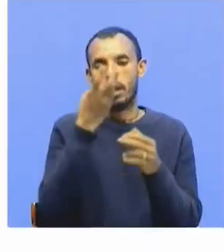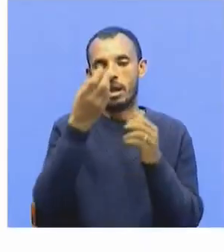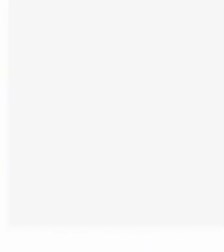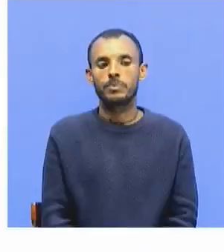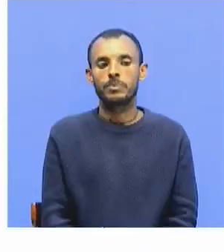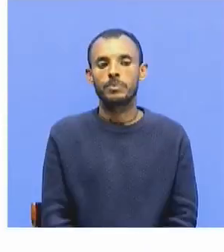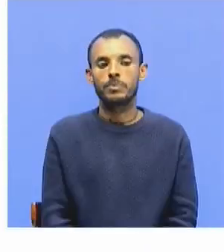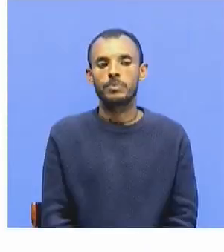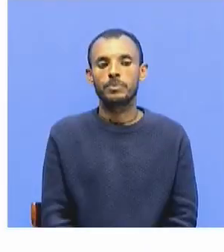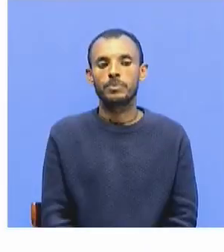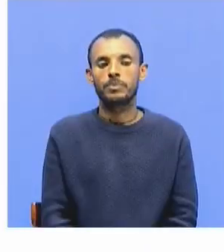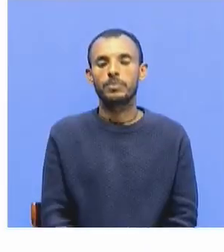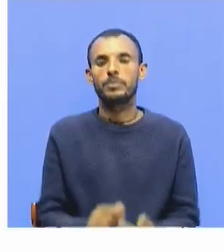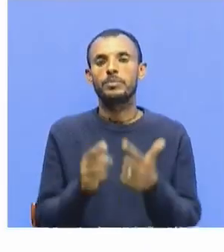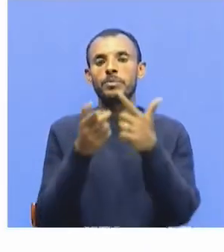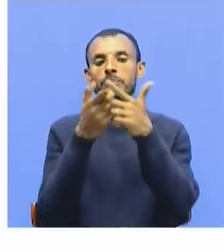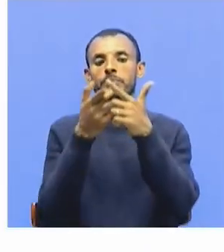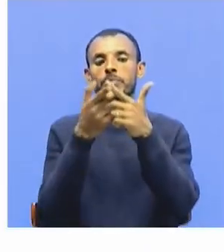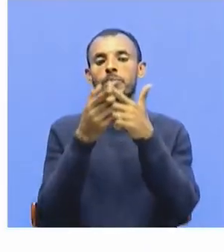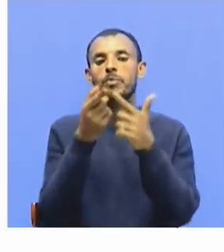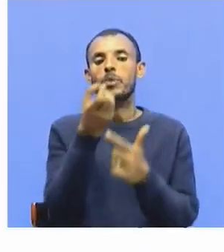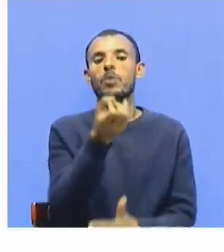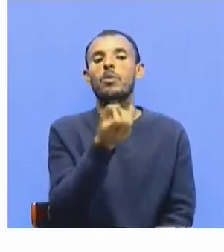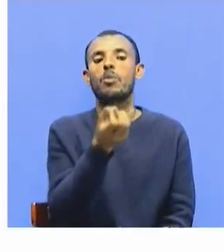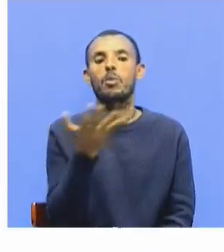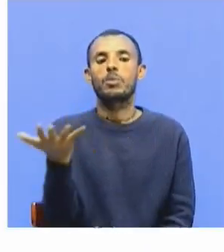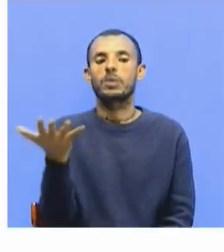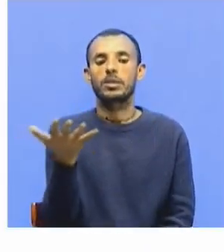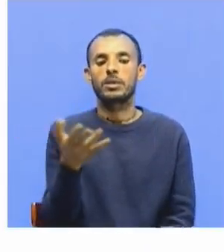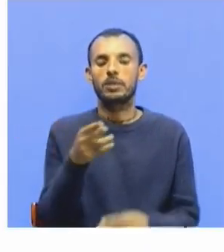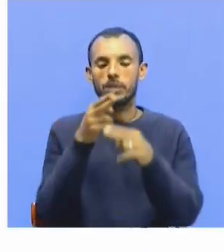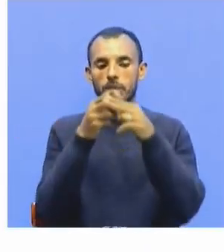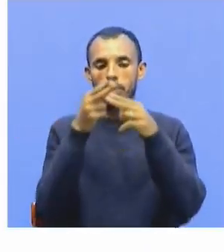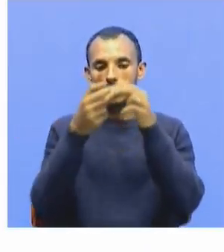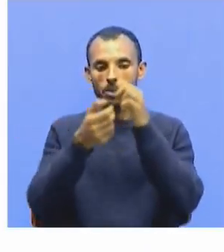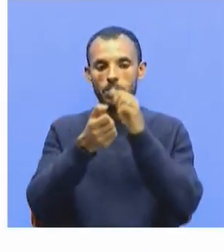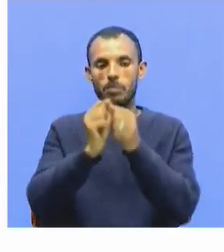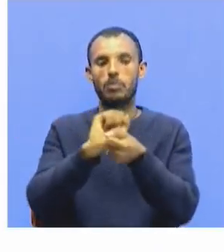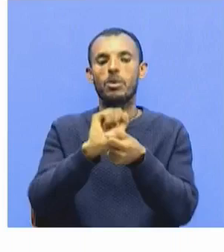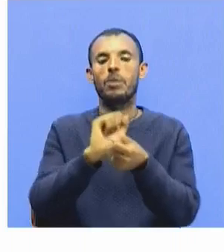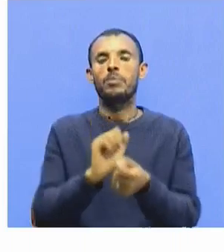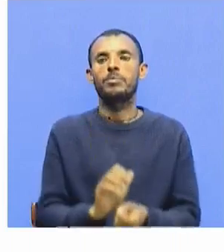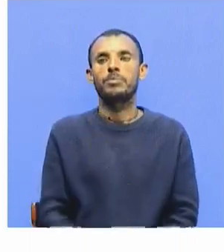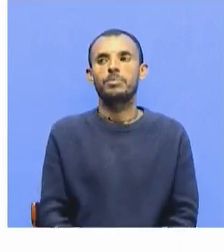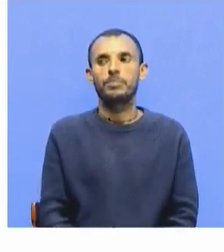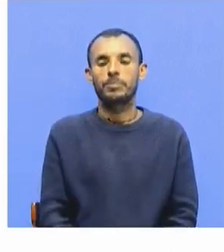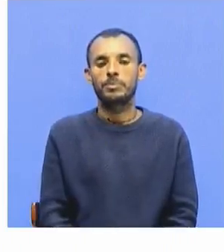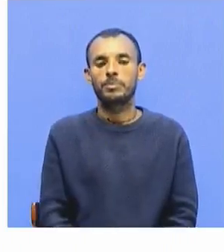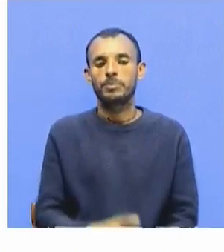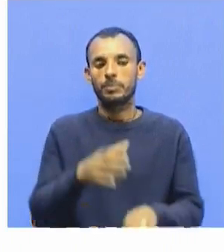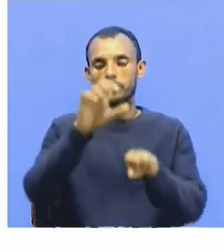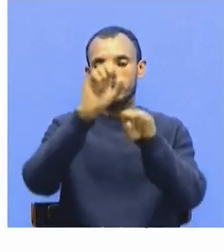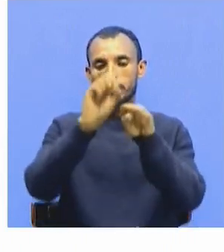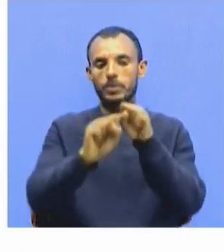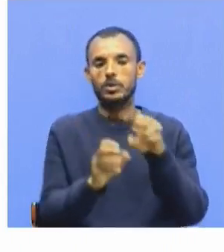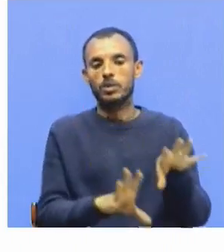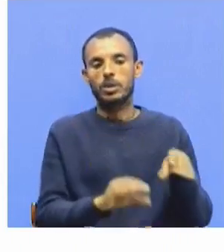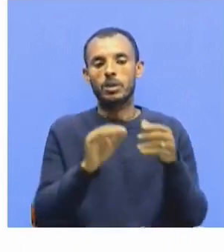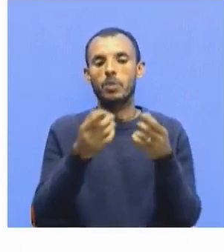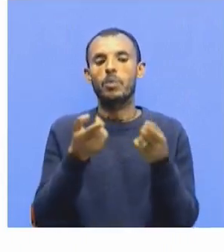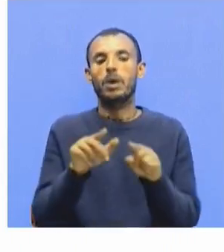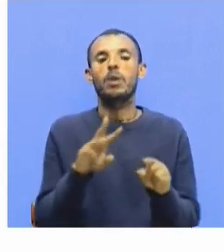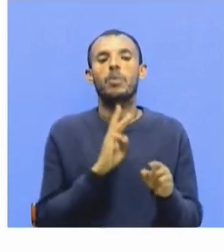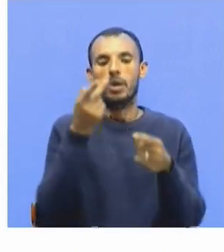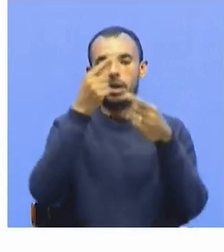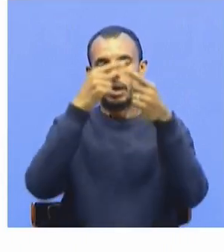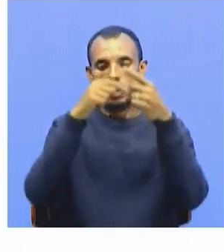also objective pronouns or object pronouns. So, students, when we come to